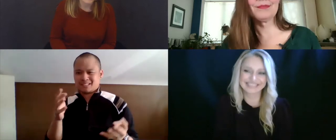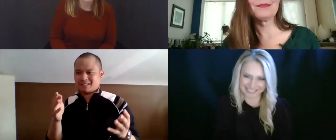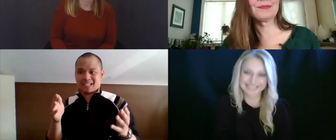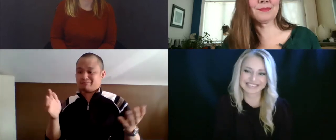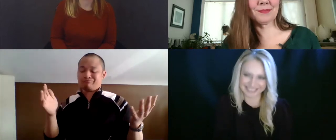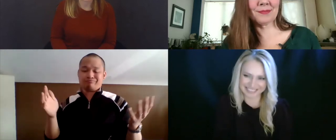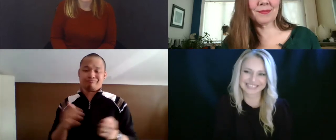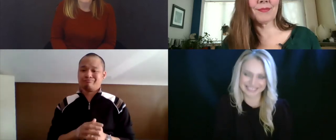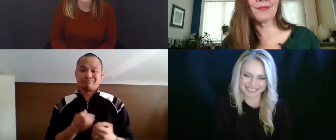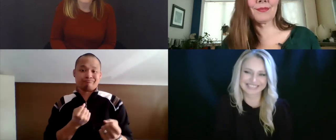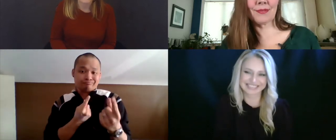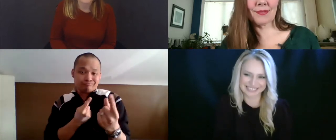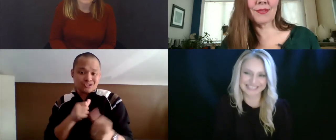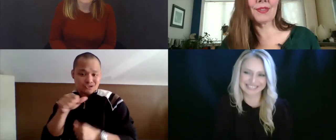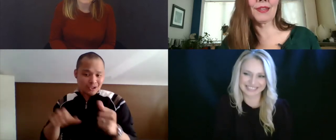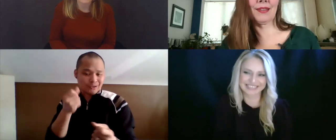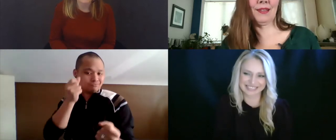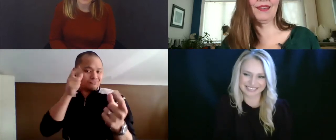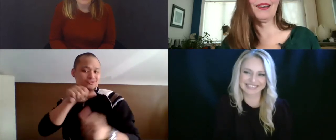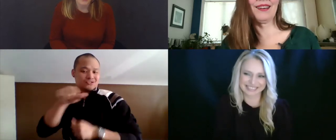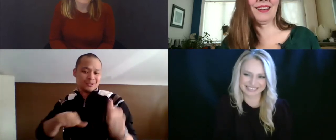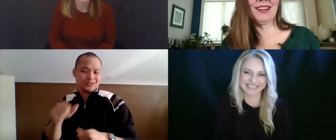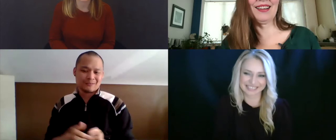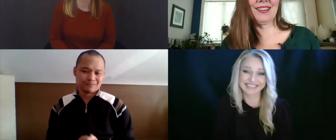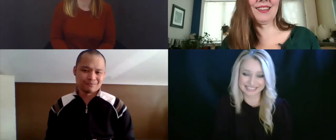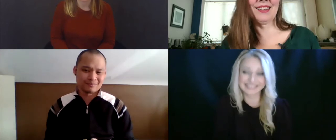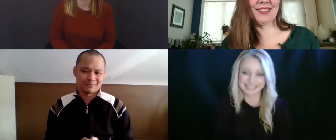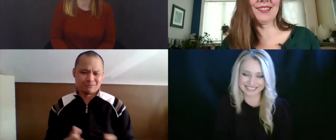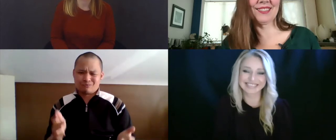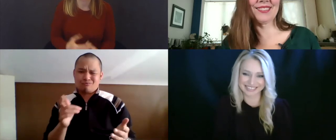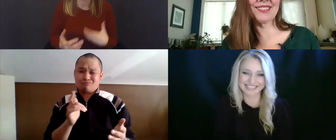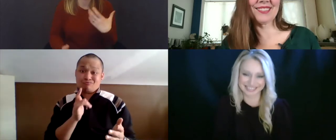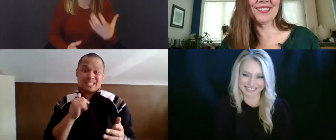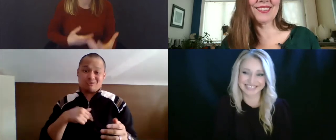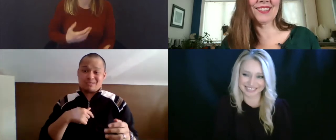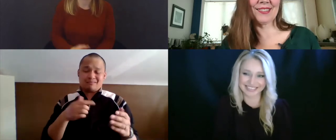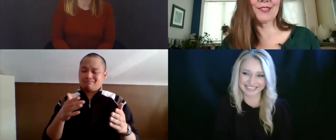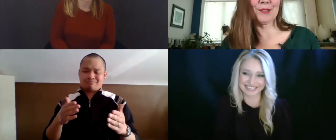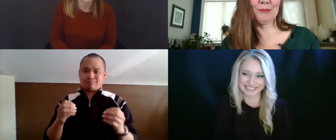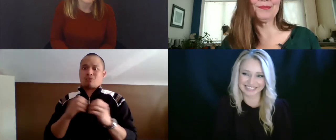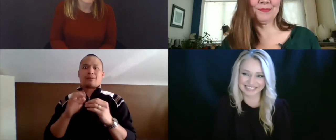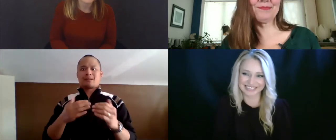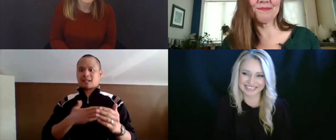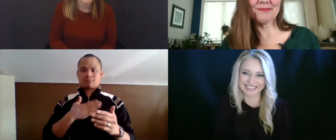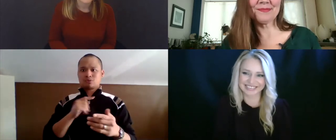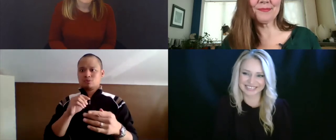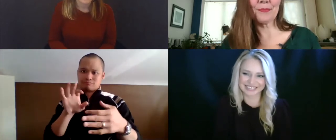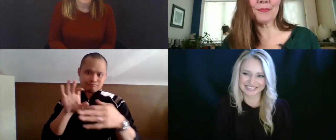heart and collaborate with each other is, helping to garner, understanding between